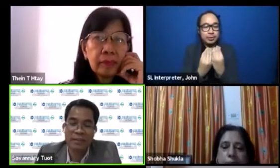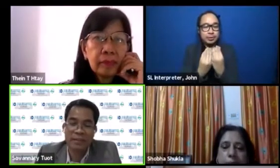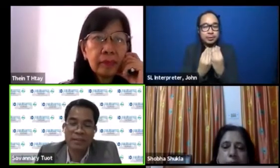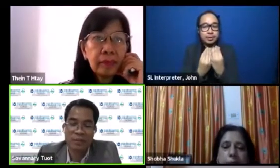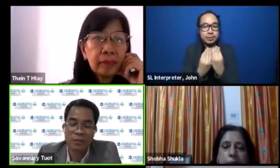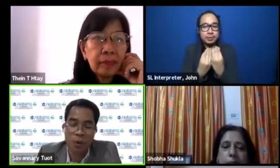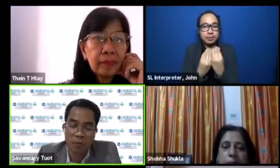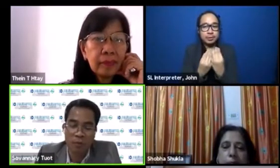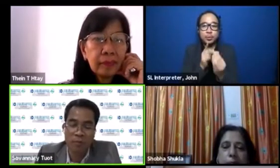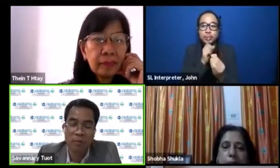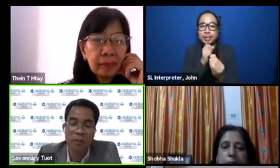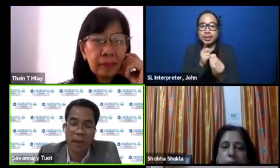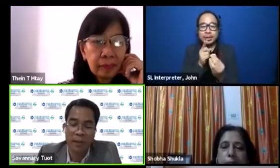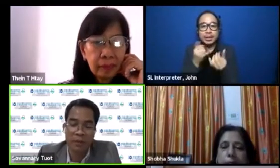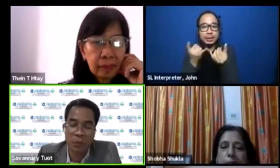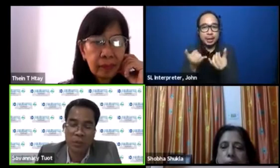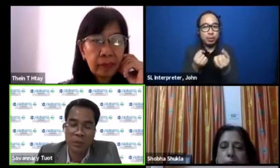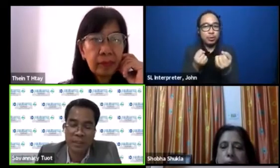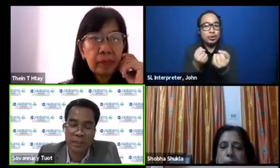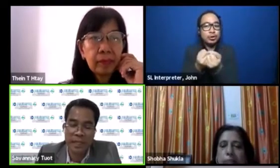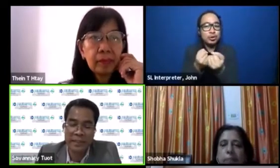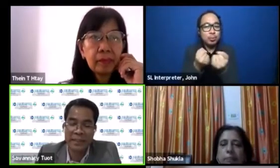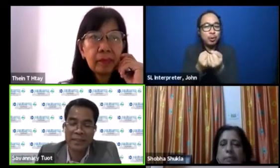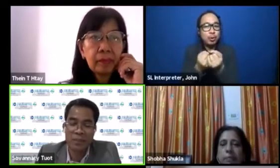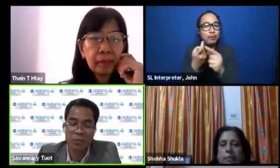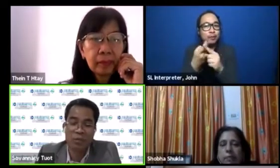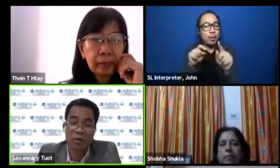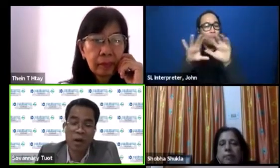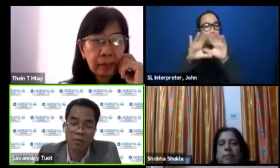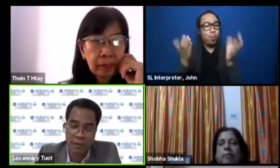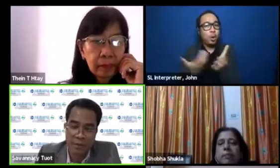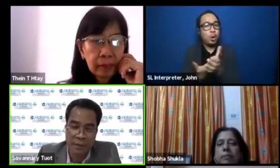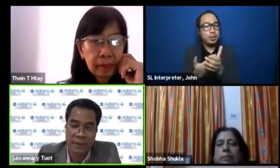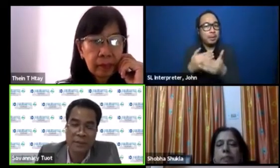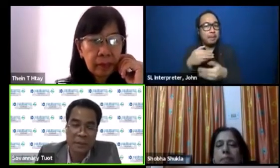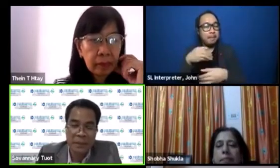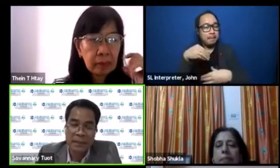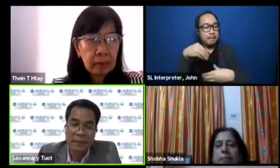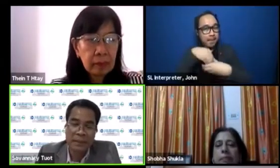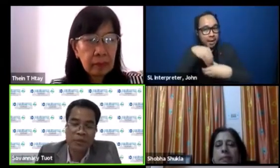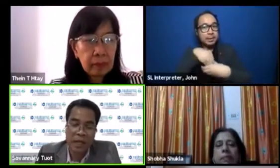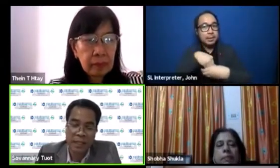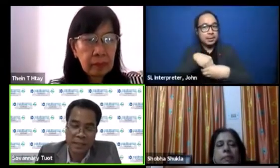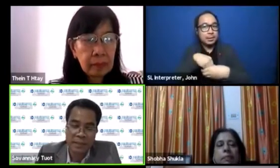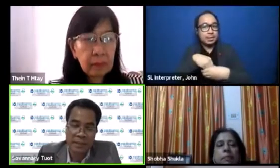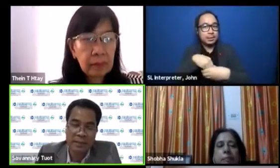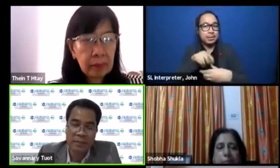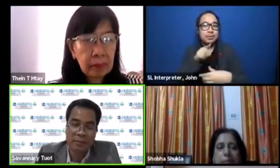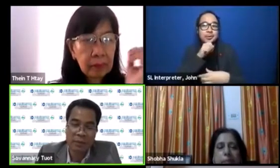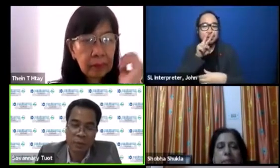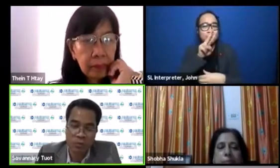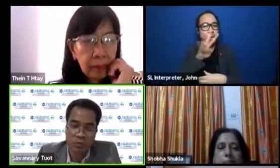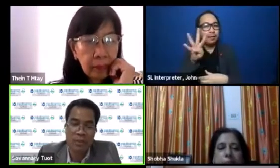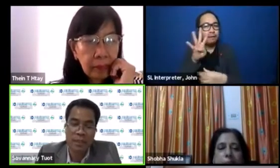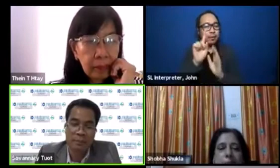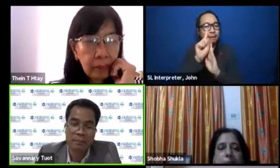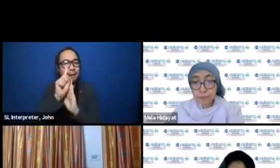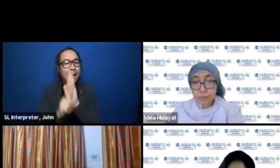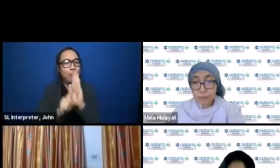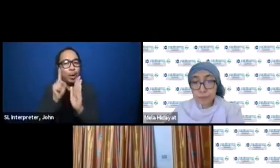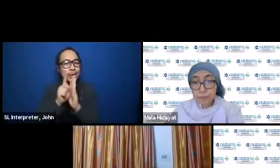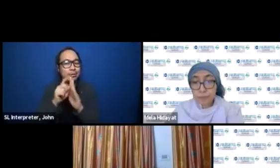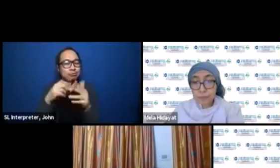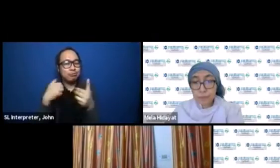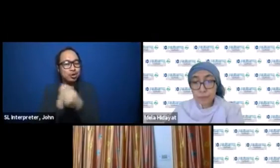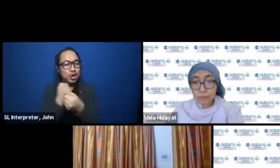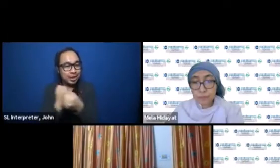receiving the support from the World Bank to design the 24 hours challenge. We use WhatsApp,